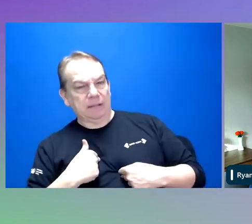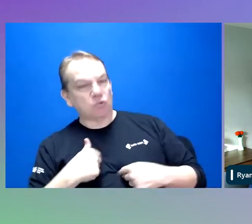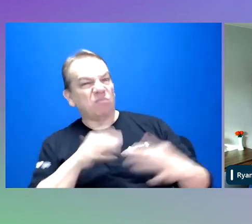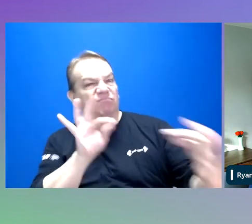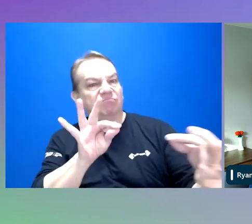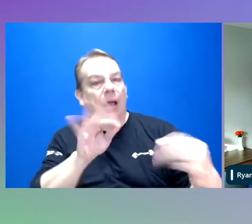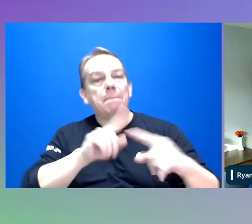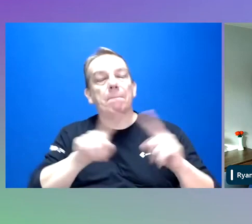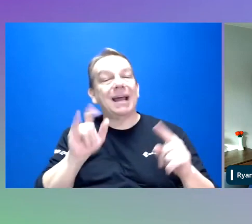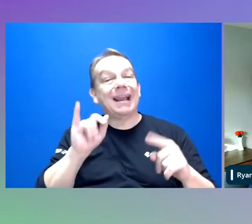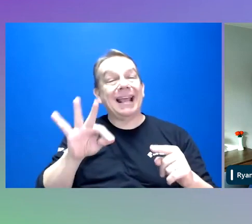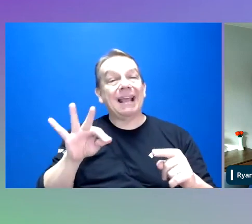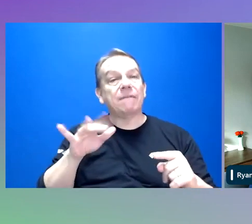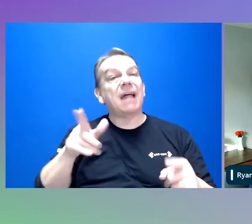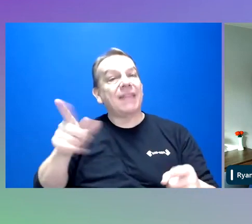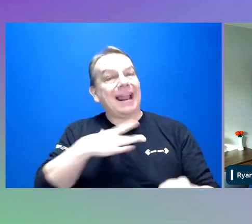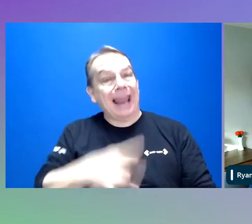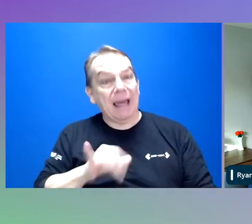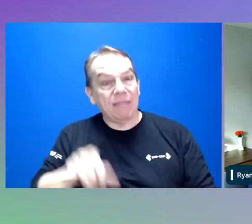user. So Yep. yeah.